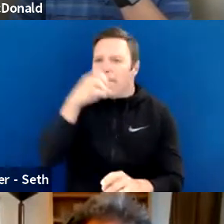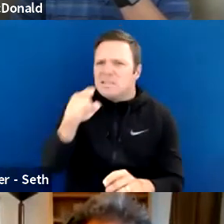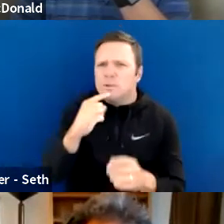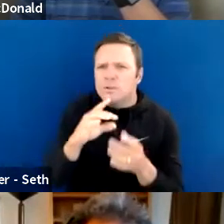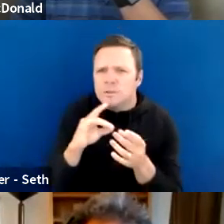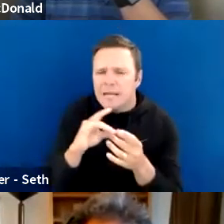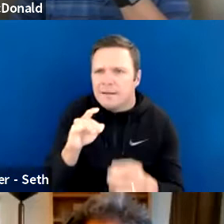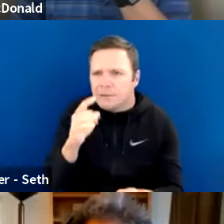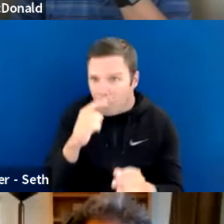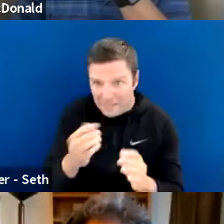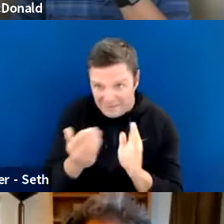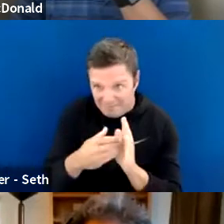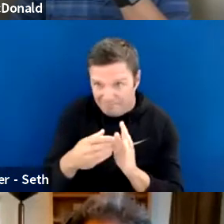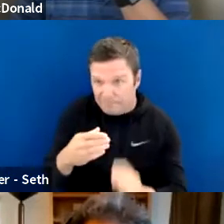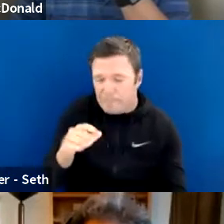were talking about